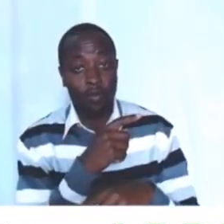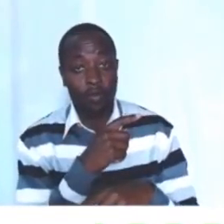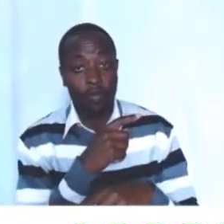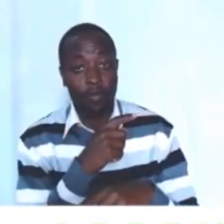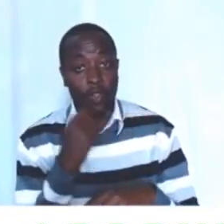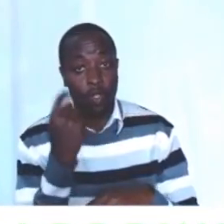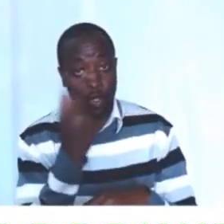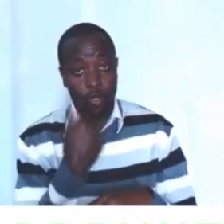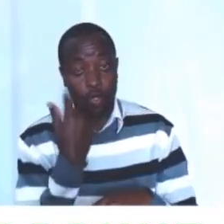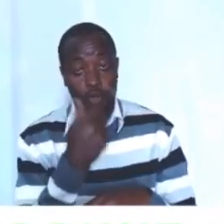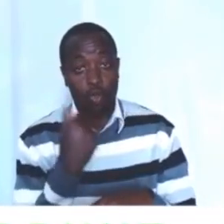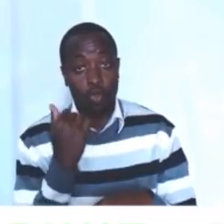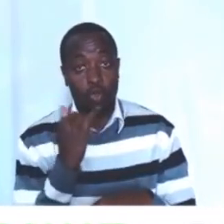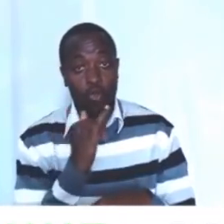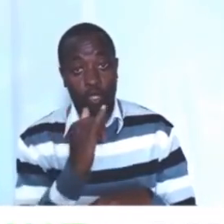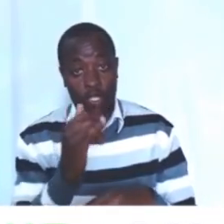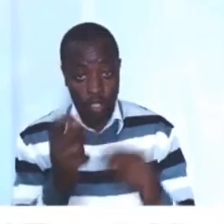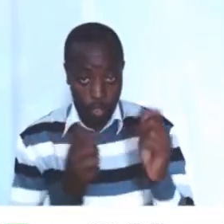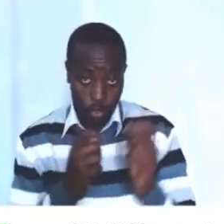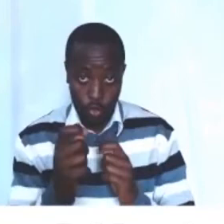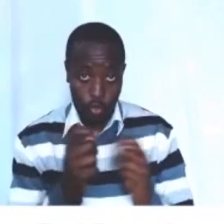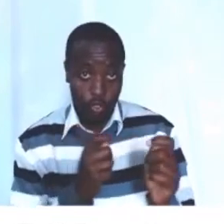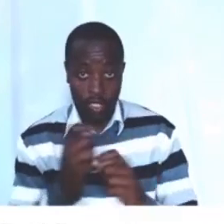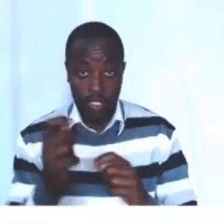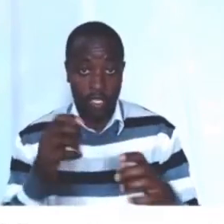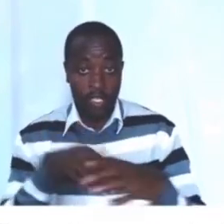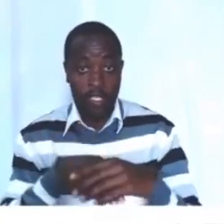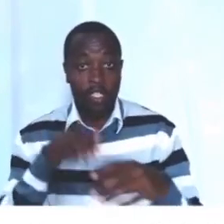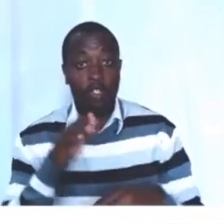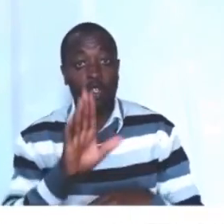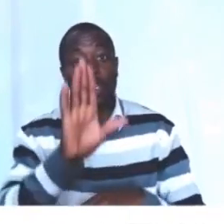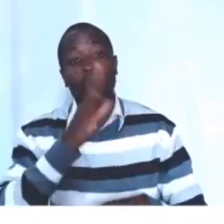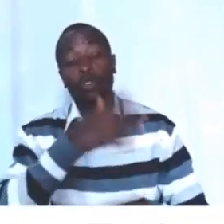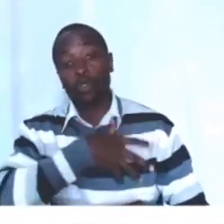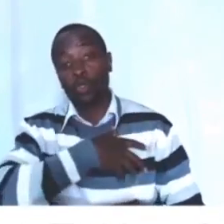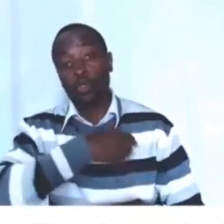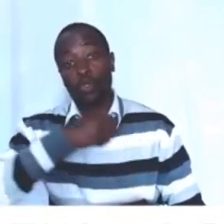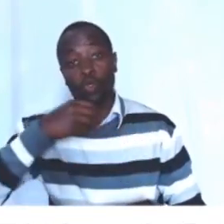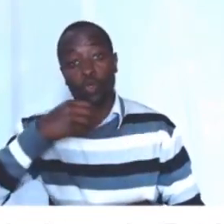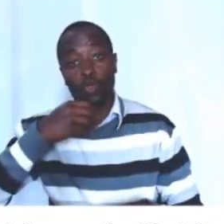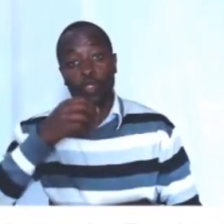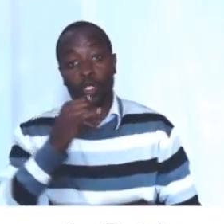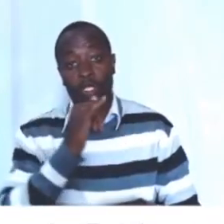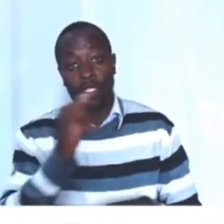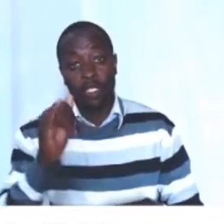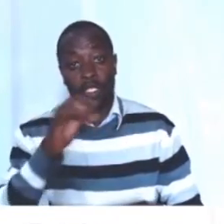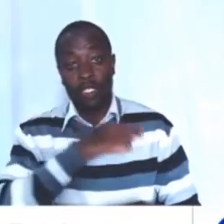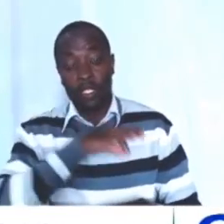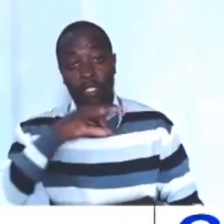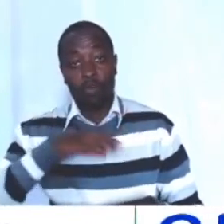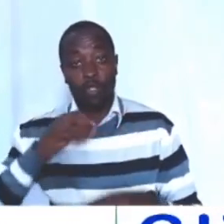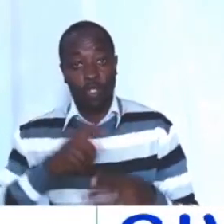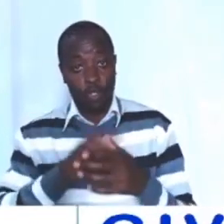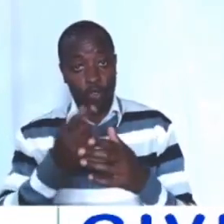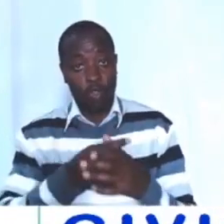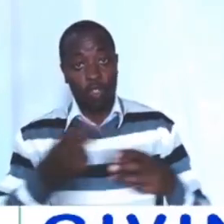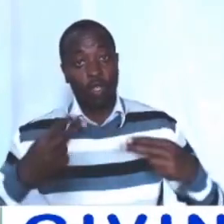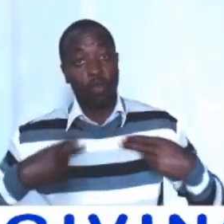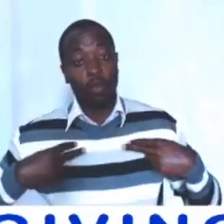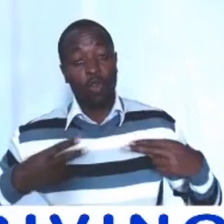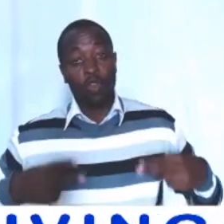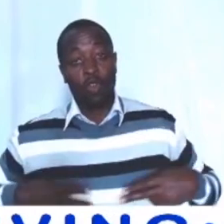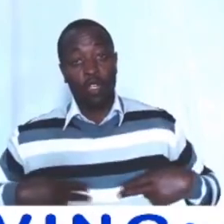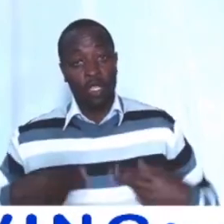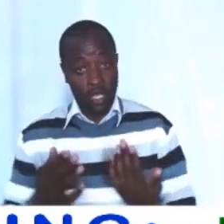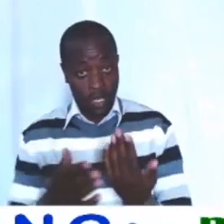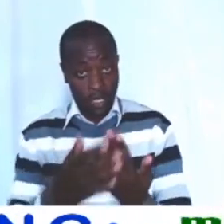who is ruling in your soul? Is it the spirit or the body? Take